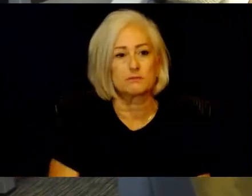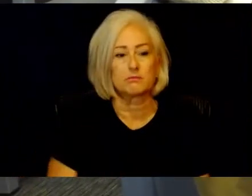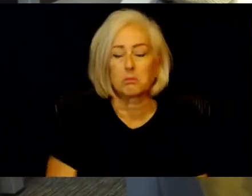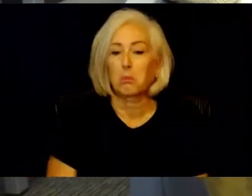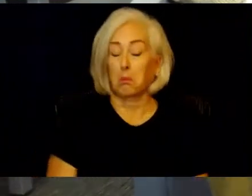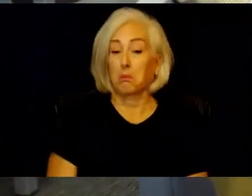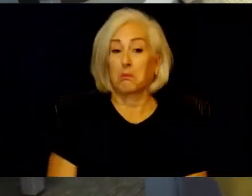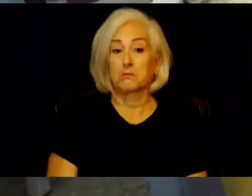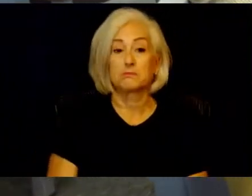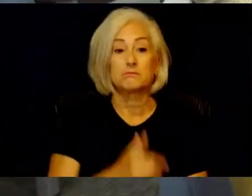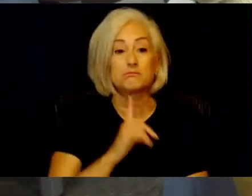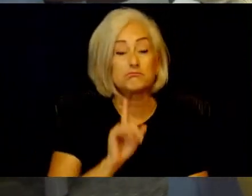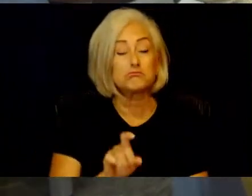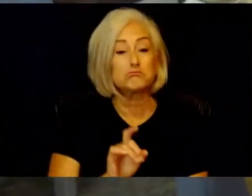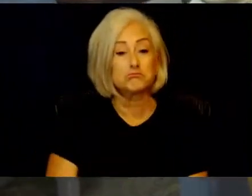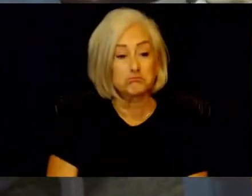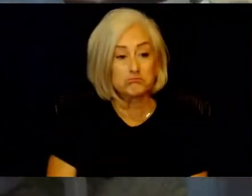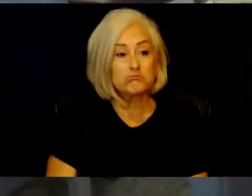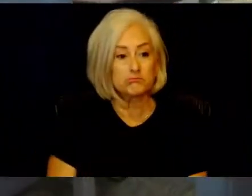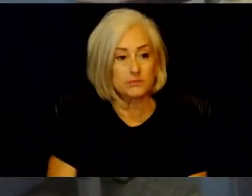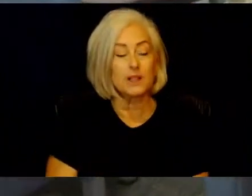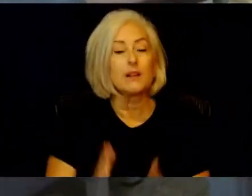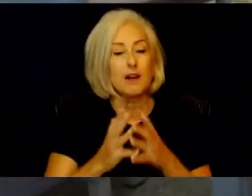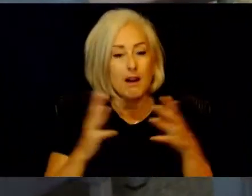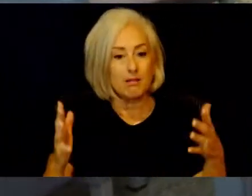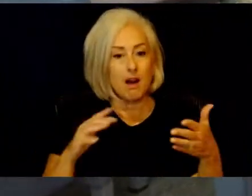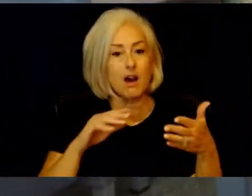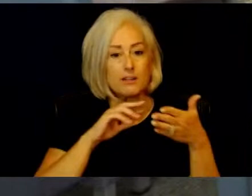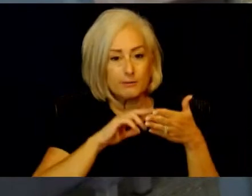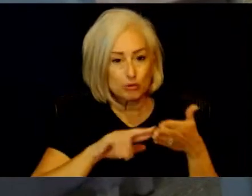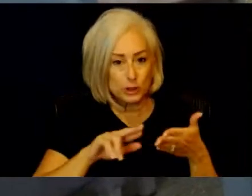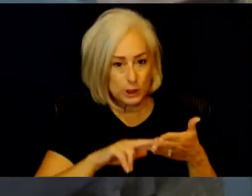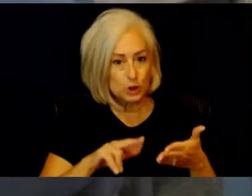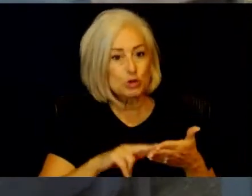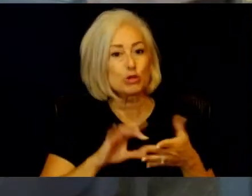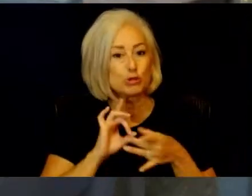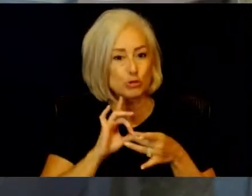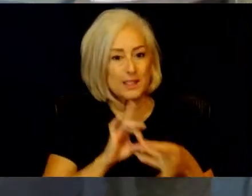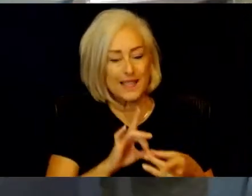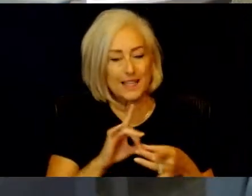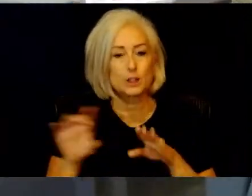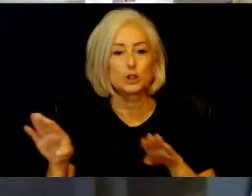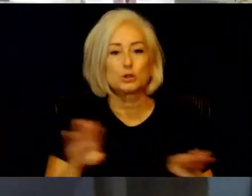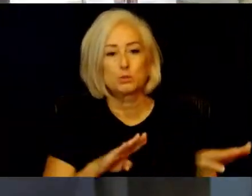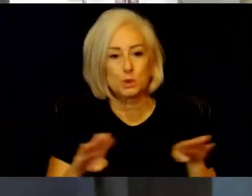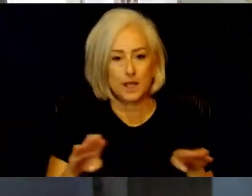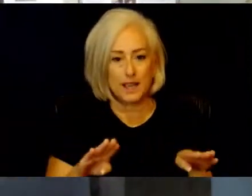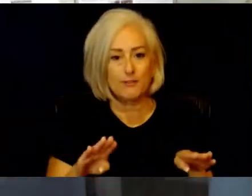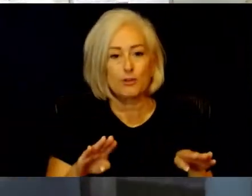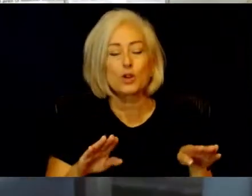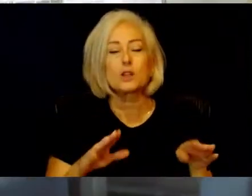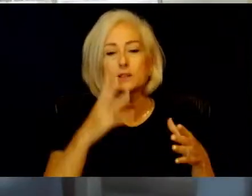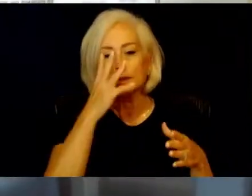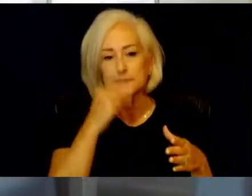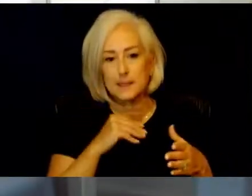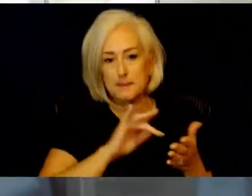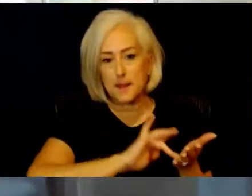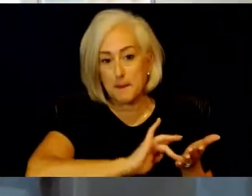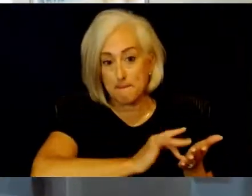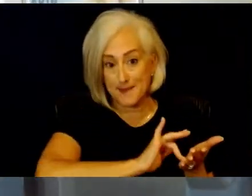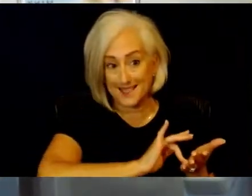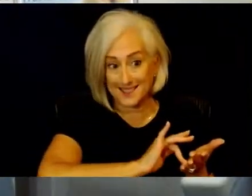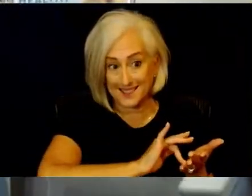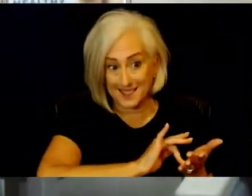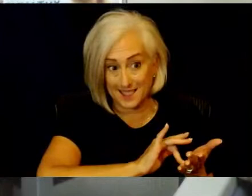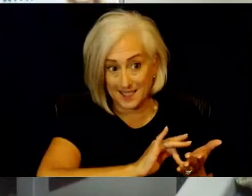There is a lot of research in this field with behavioral sleep medicine and mental health in kids, and I